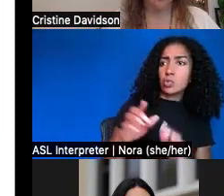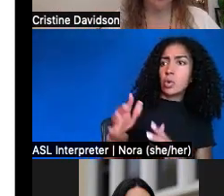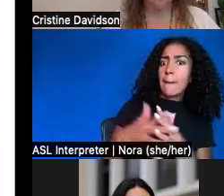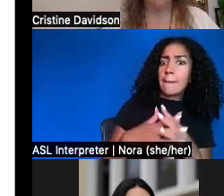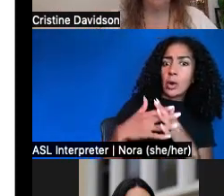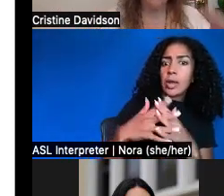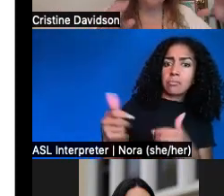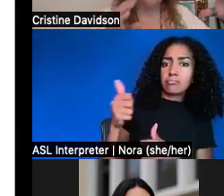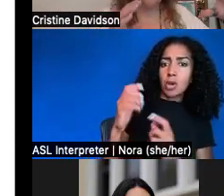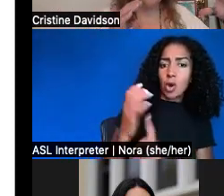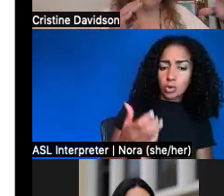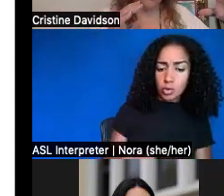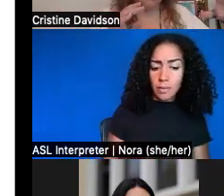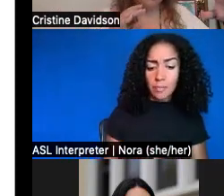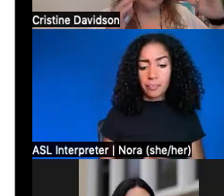that